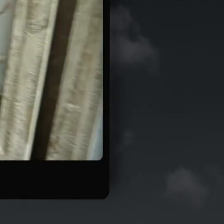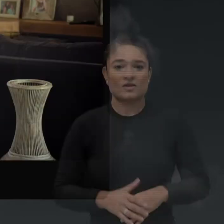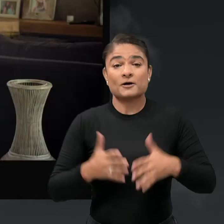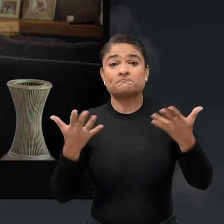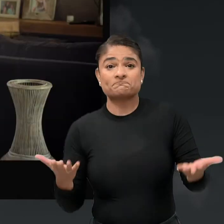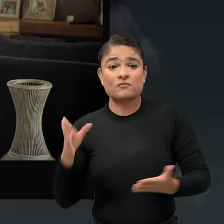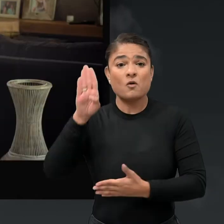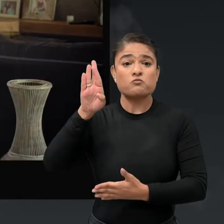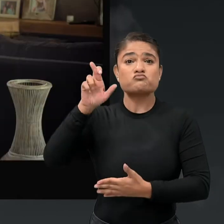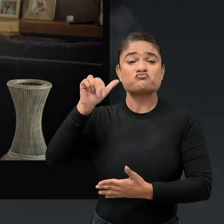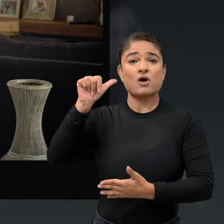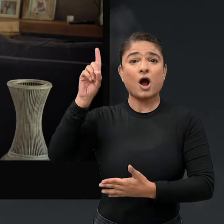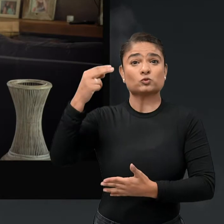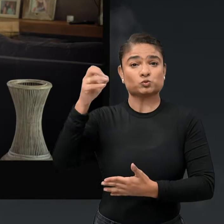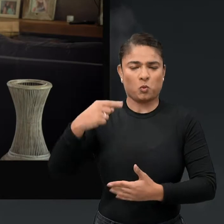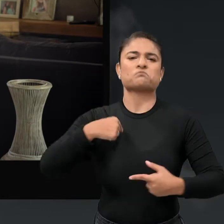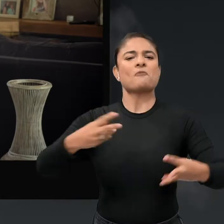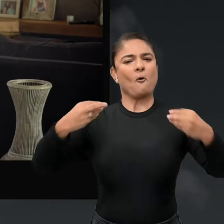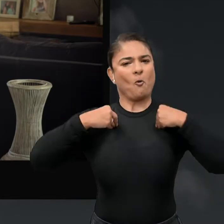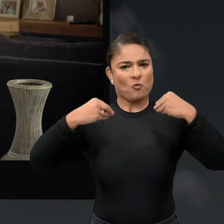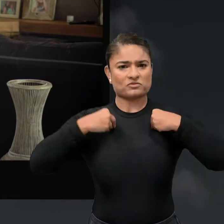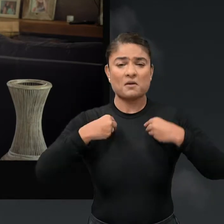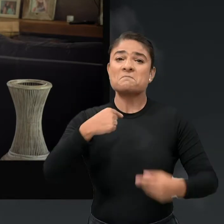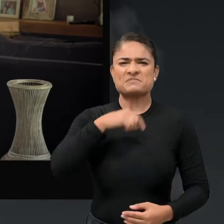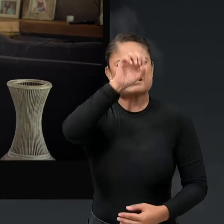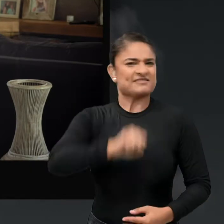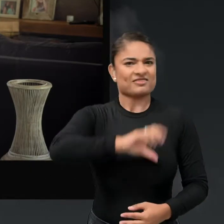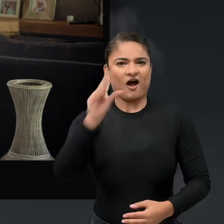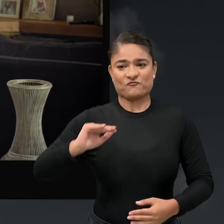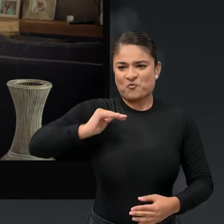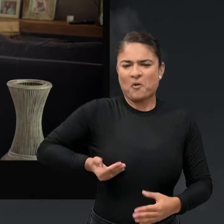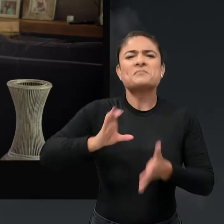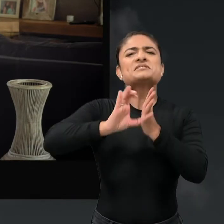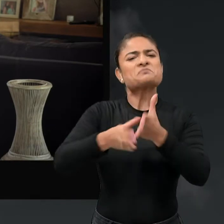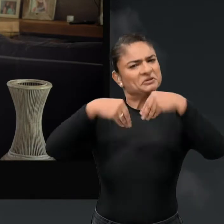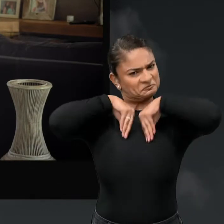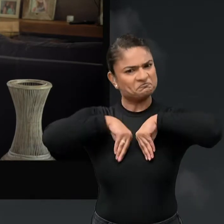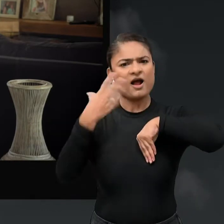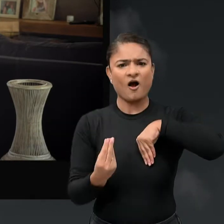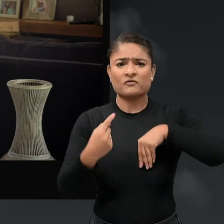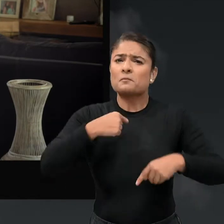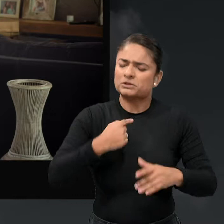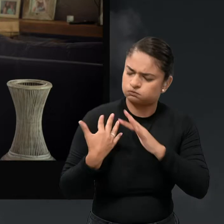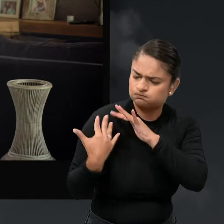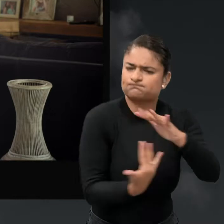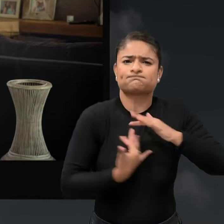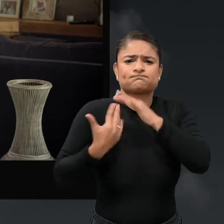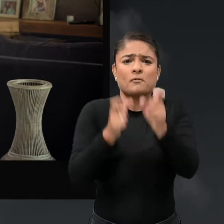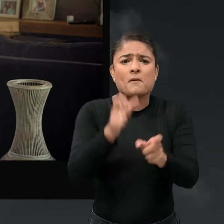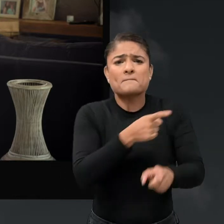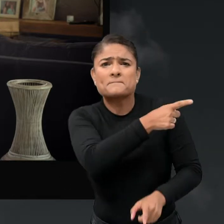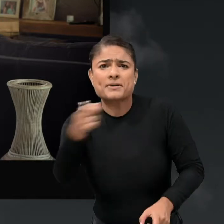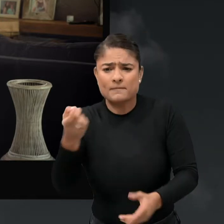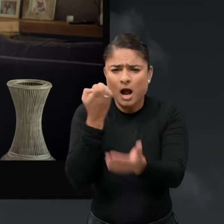So I'm the owner of Bradshaw Consulting. I'm a South African woman with a disability, and I'm very passionate about making sure that as